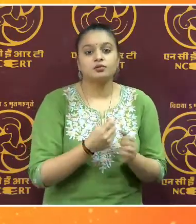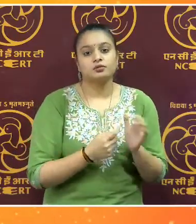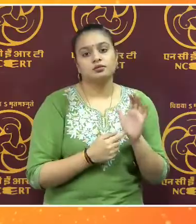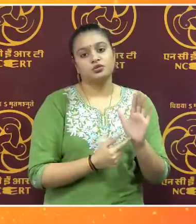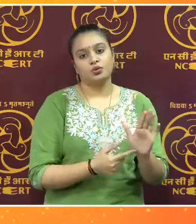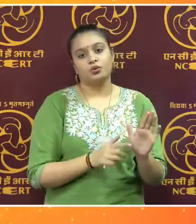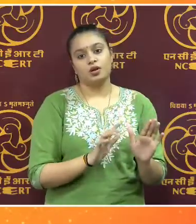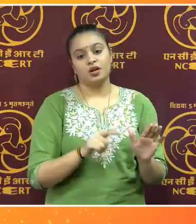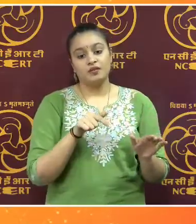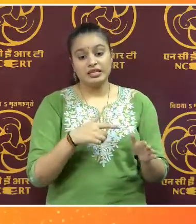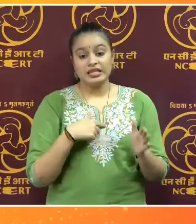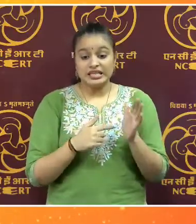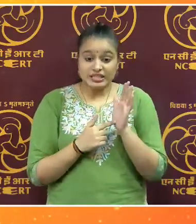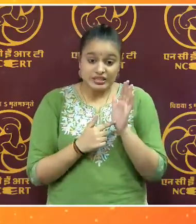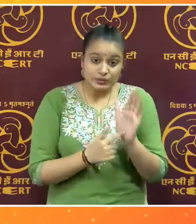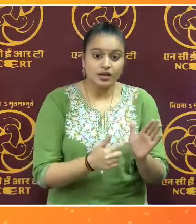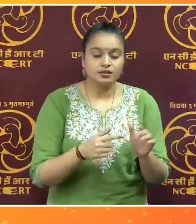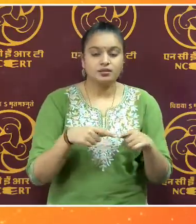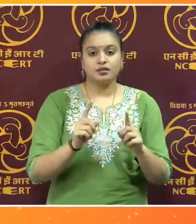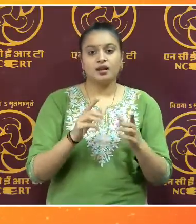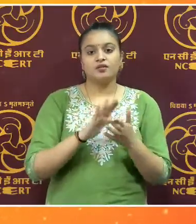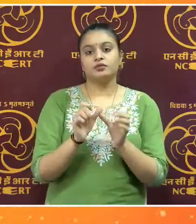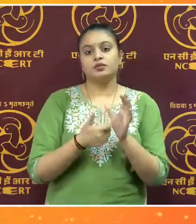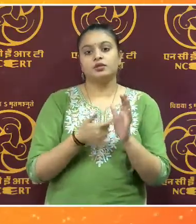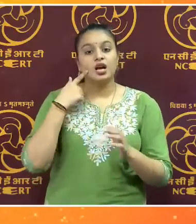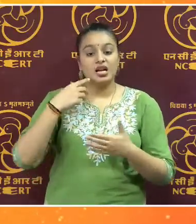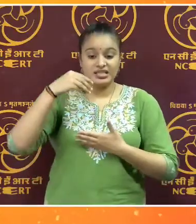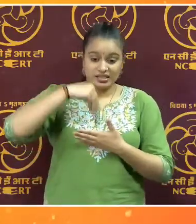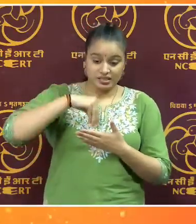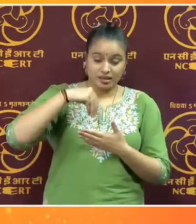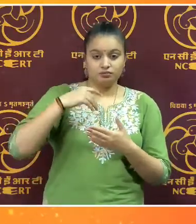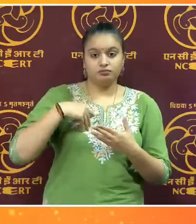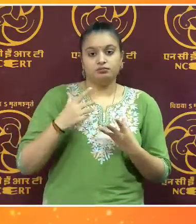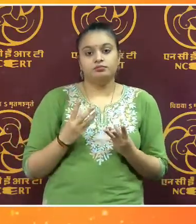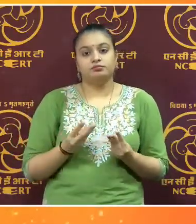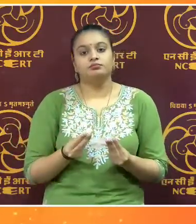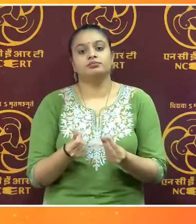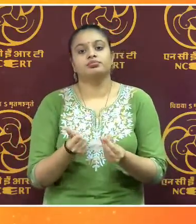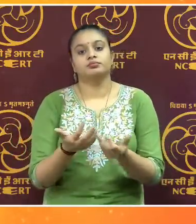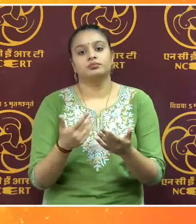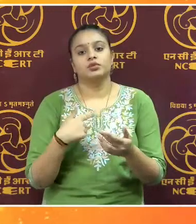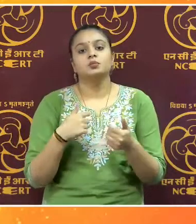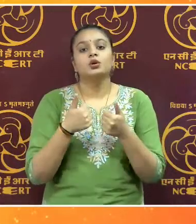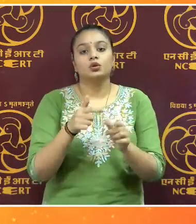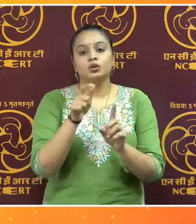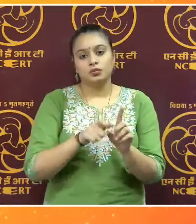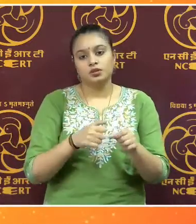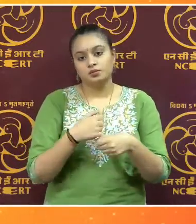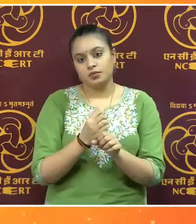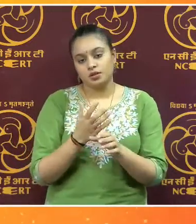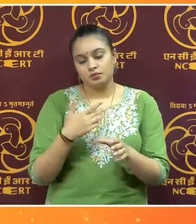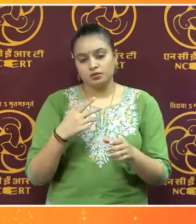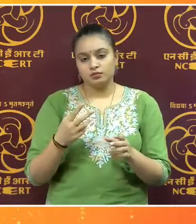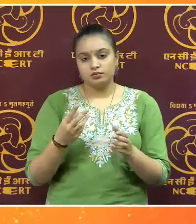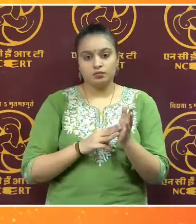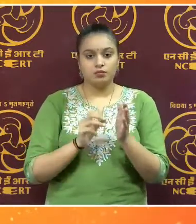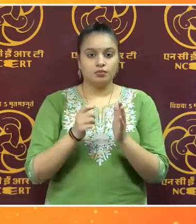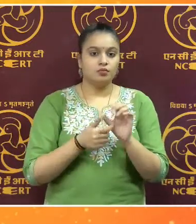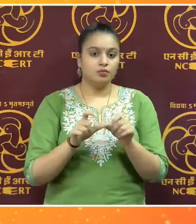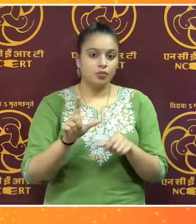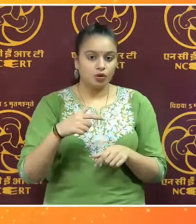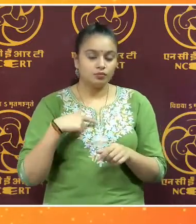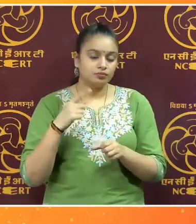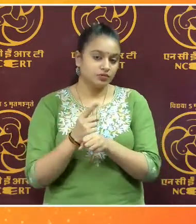trust melted down his inner feelings, where he can actually become a good person. I think you had given a good message to all teachers as